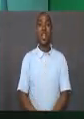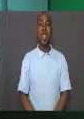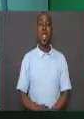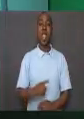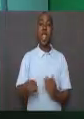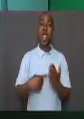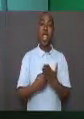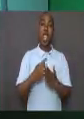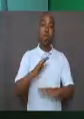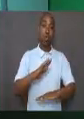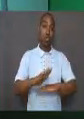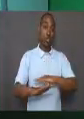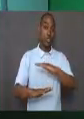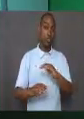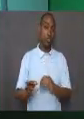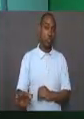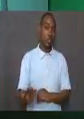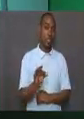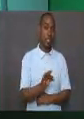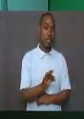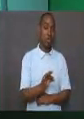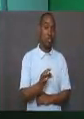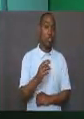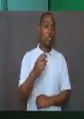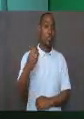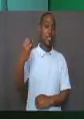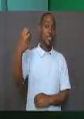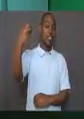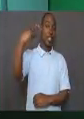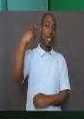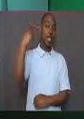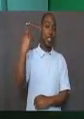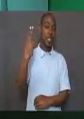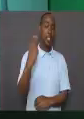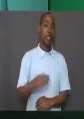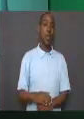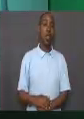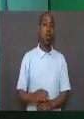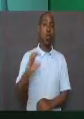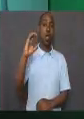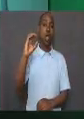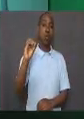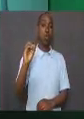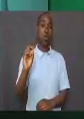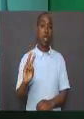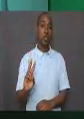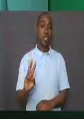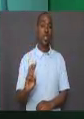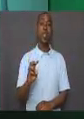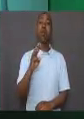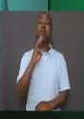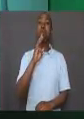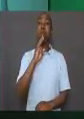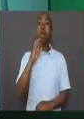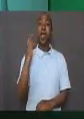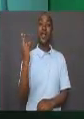process in which plants use sunlight to turn carbon dioxide and water